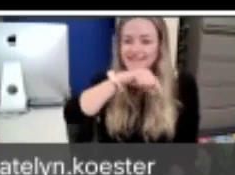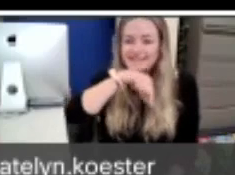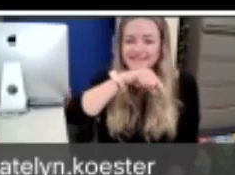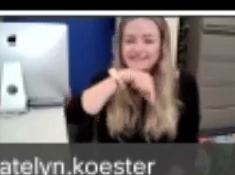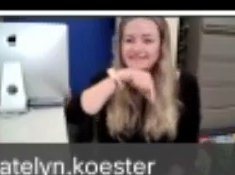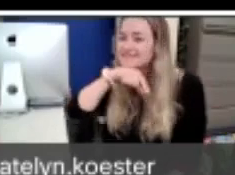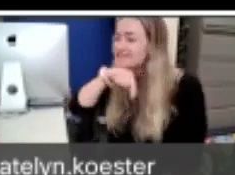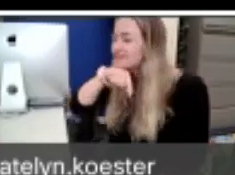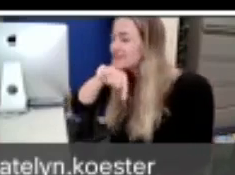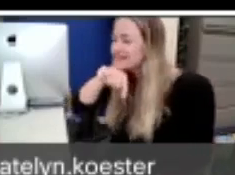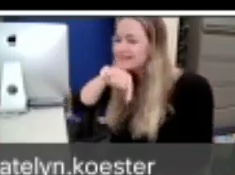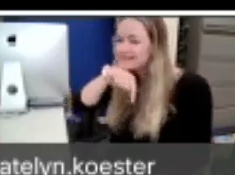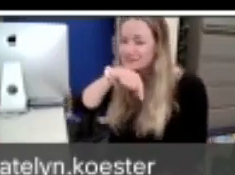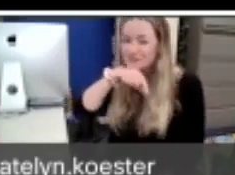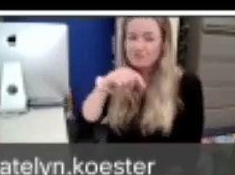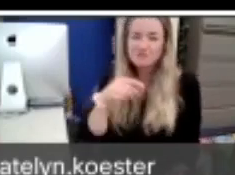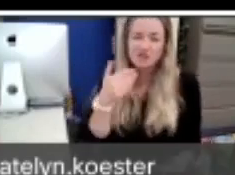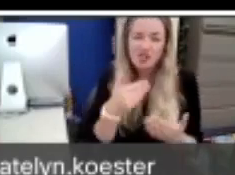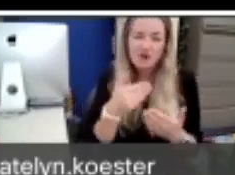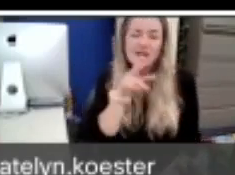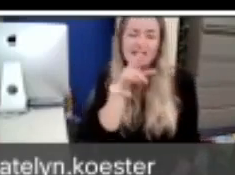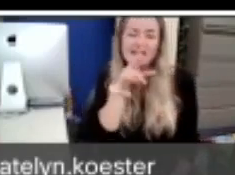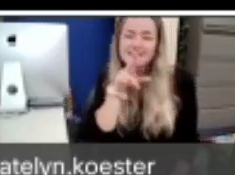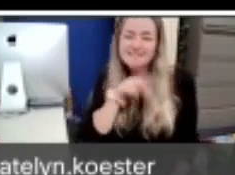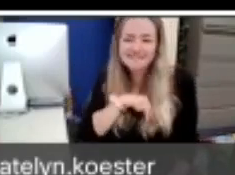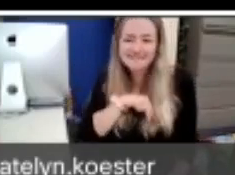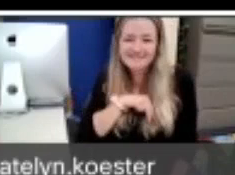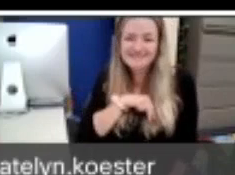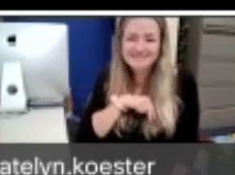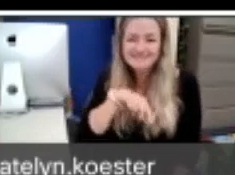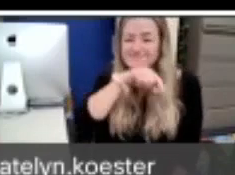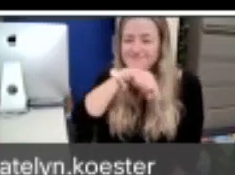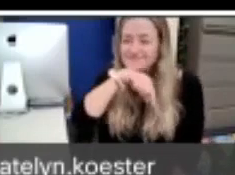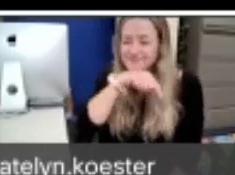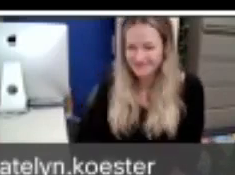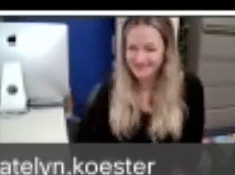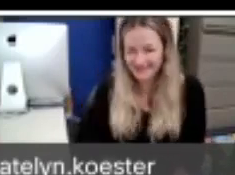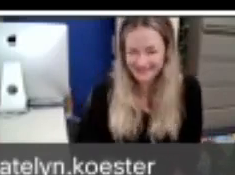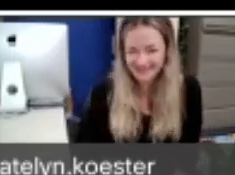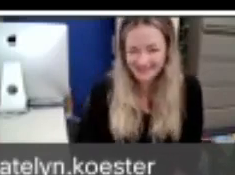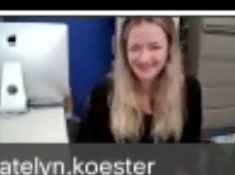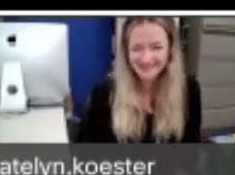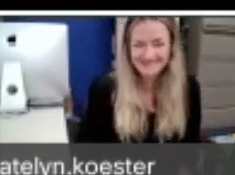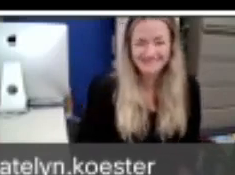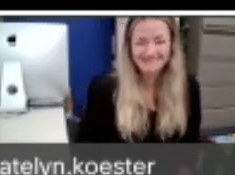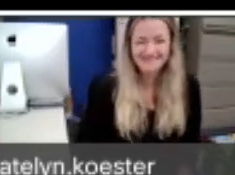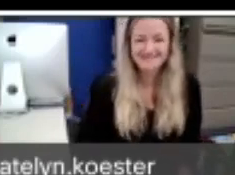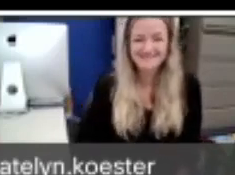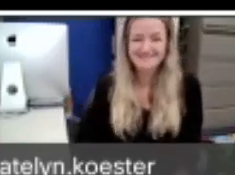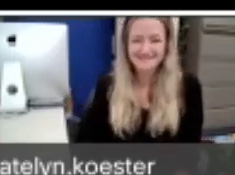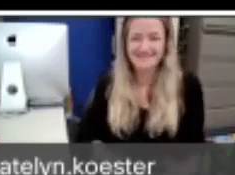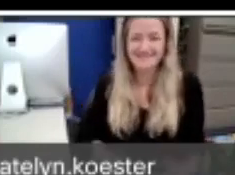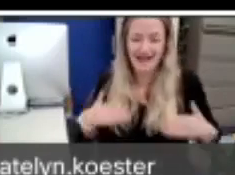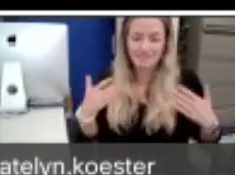Because that's the sign for turkey. So it kind of comes from turkey, like the waddle on the turkey's beak, right? So that's turkey. So then it